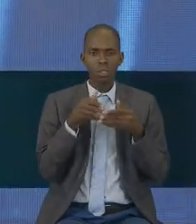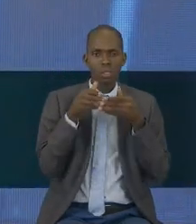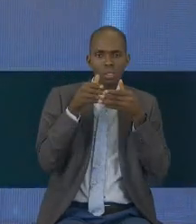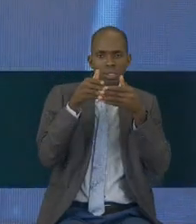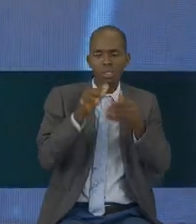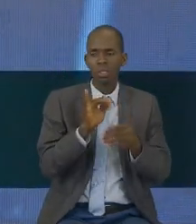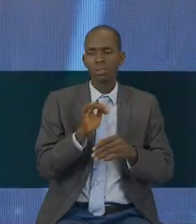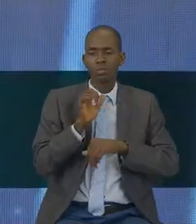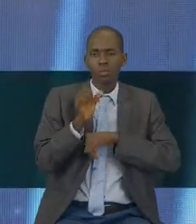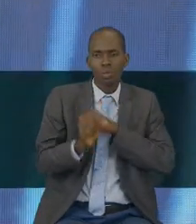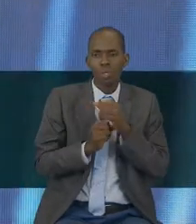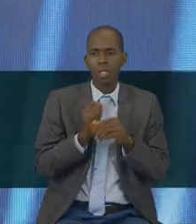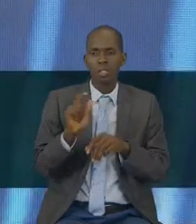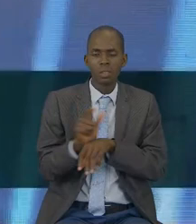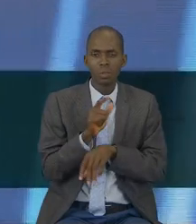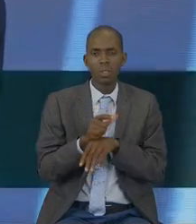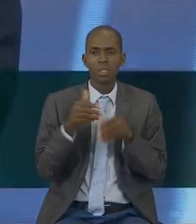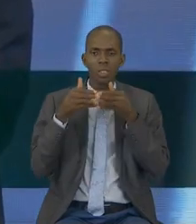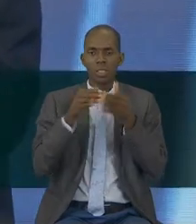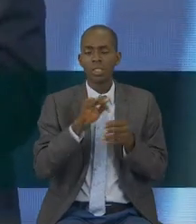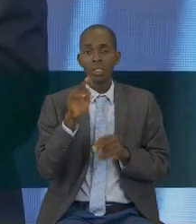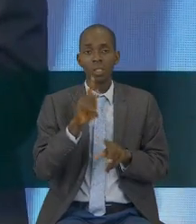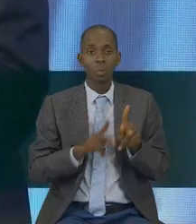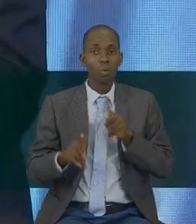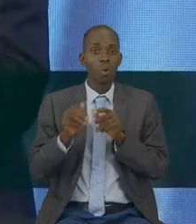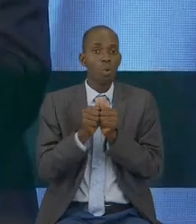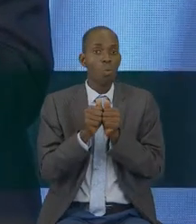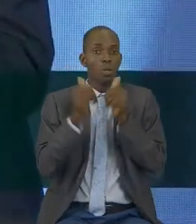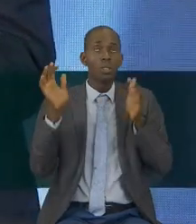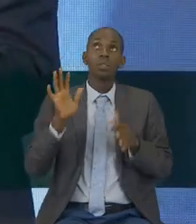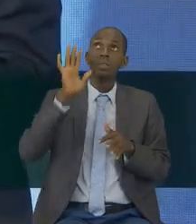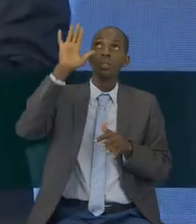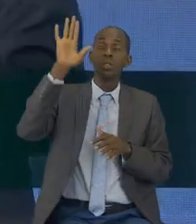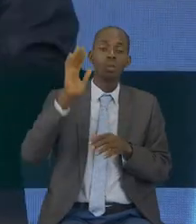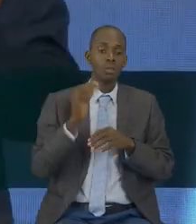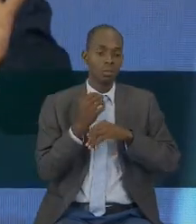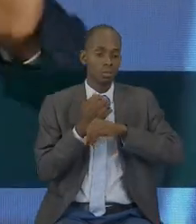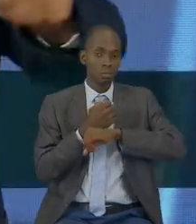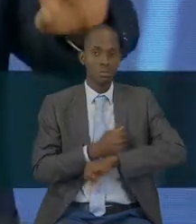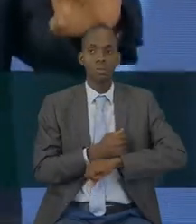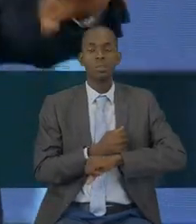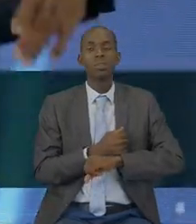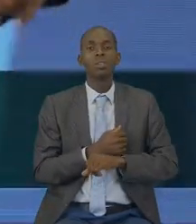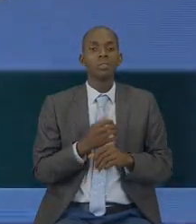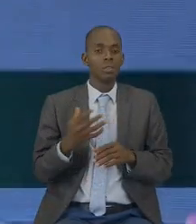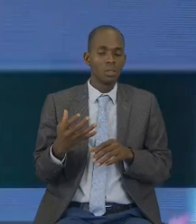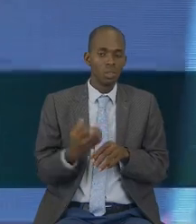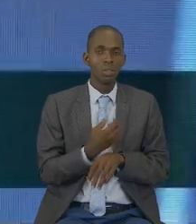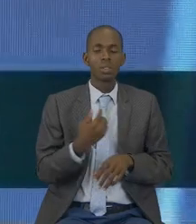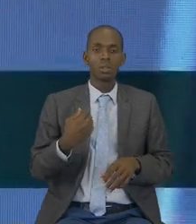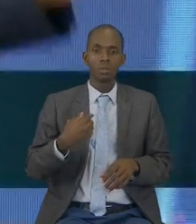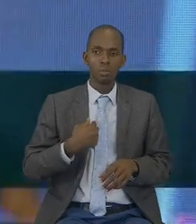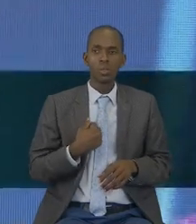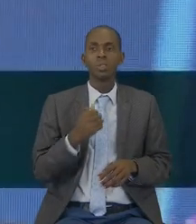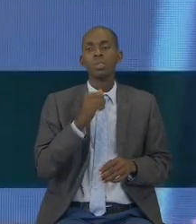people, I'm not just leading the people without your guiding hand in my life, carry us